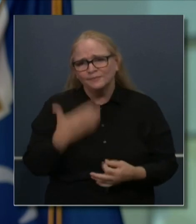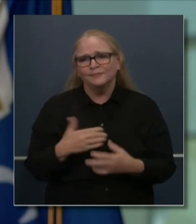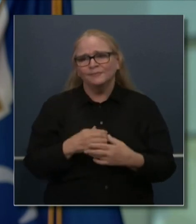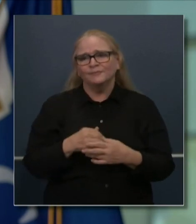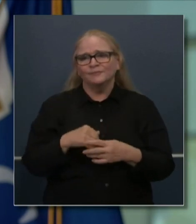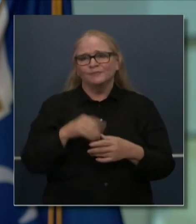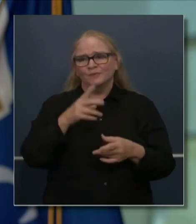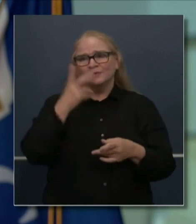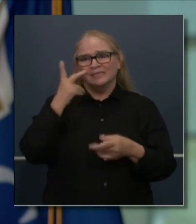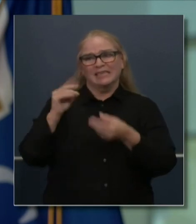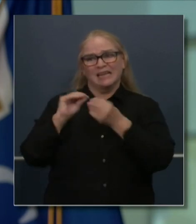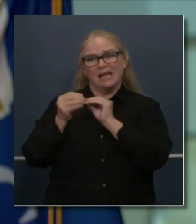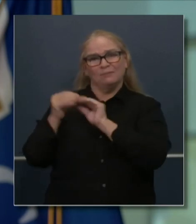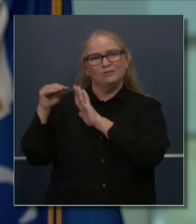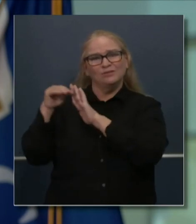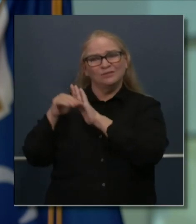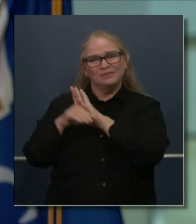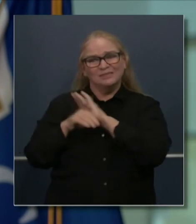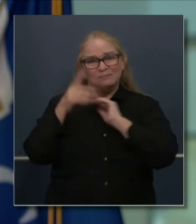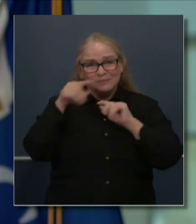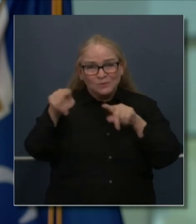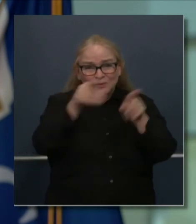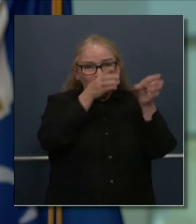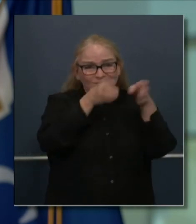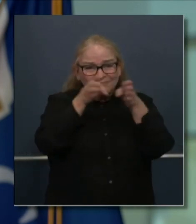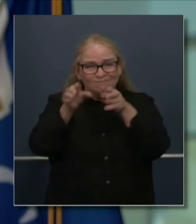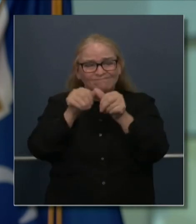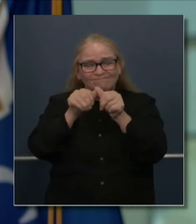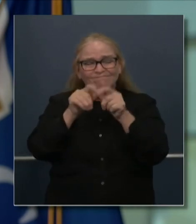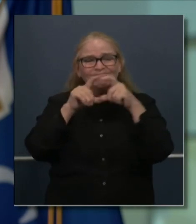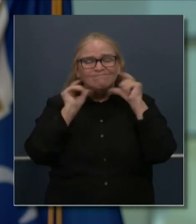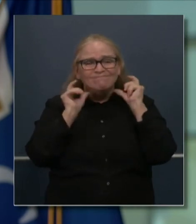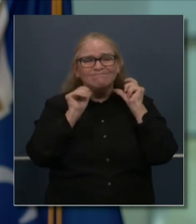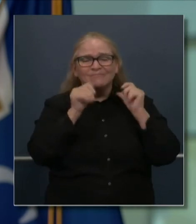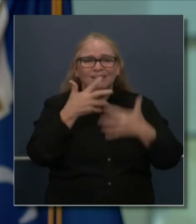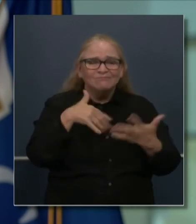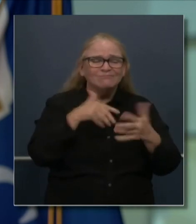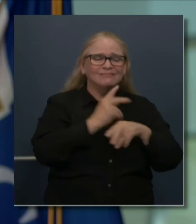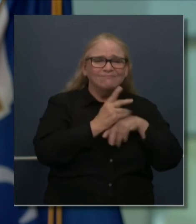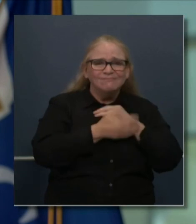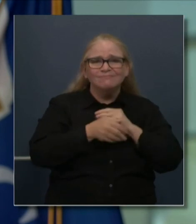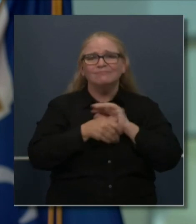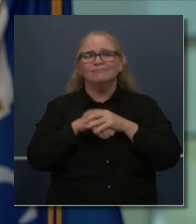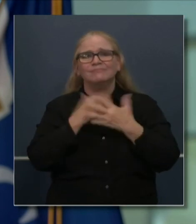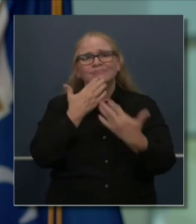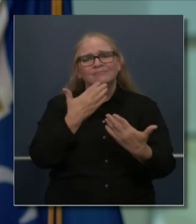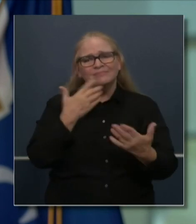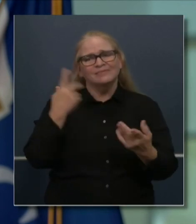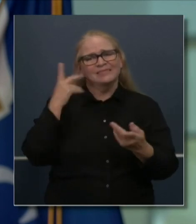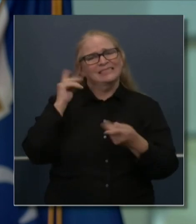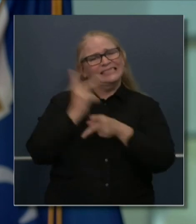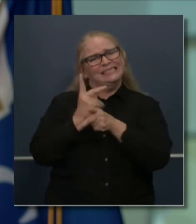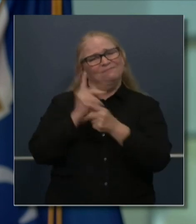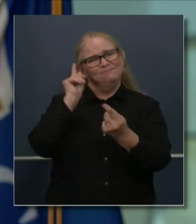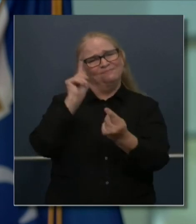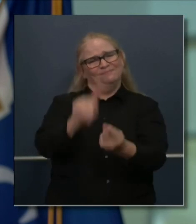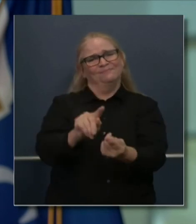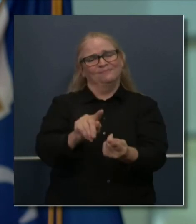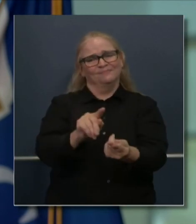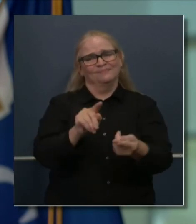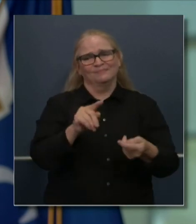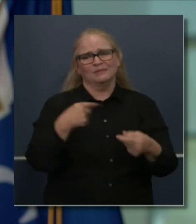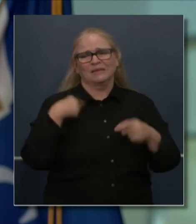those hospitalization numbers, those ICU numbers, and a positivity rate at 6.5%. We need to get it